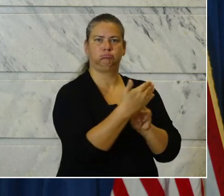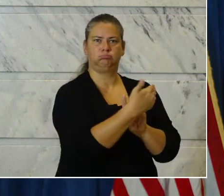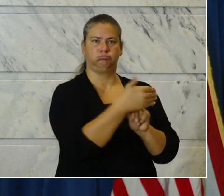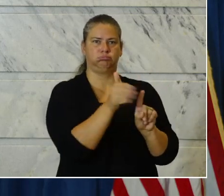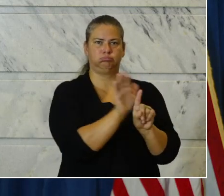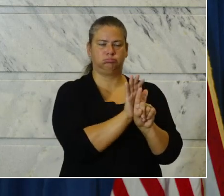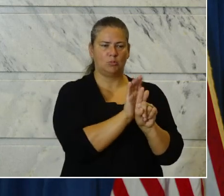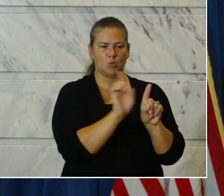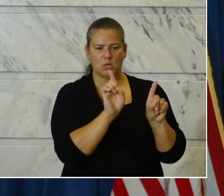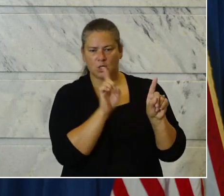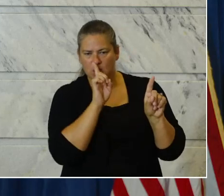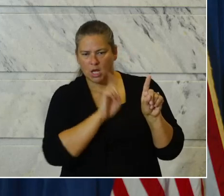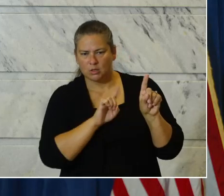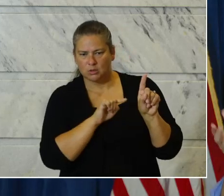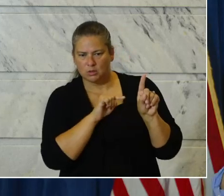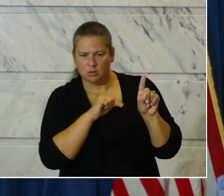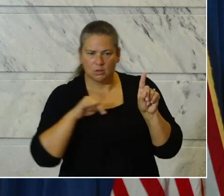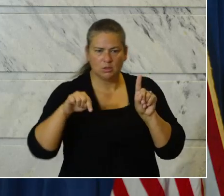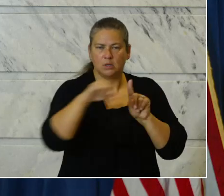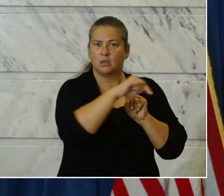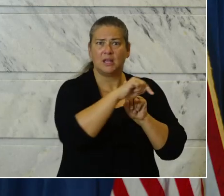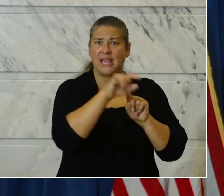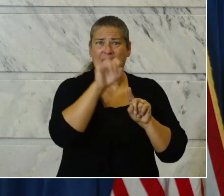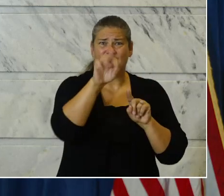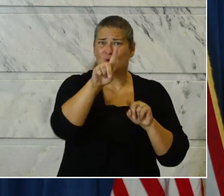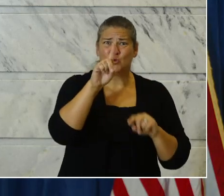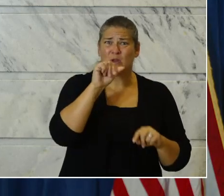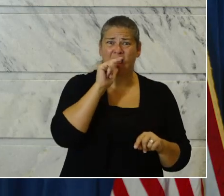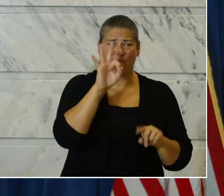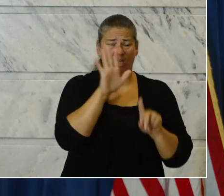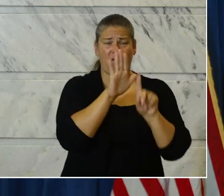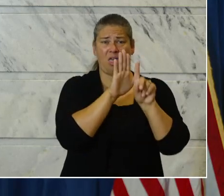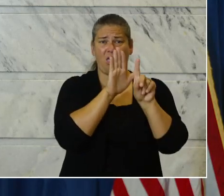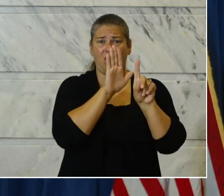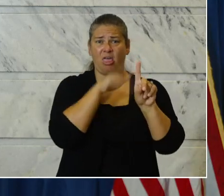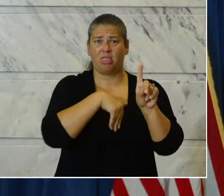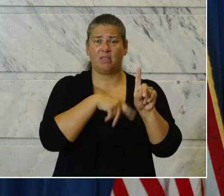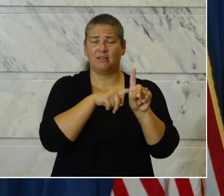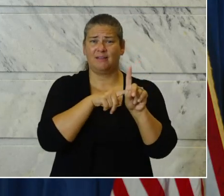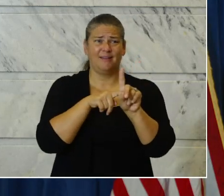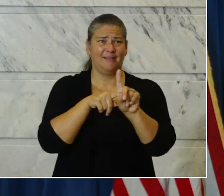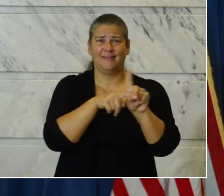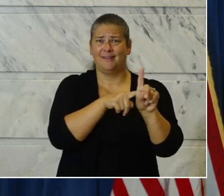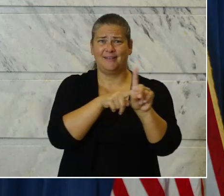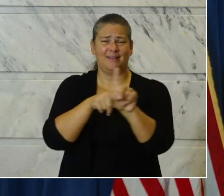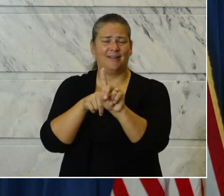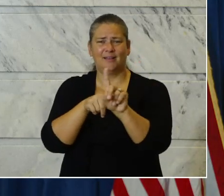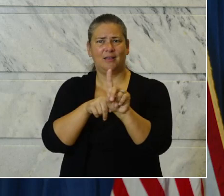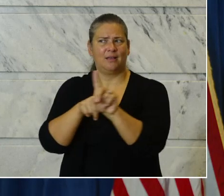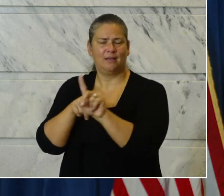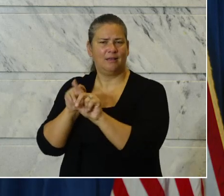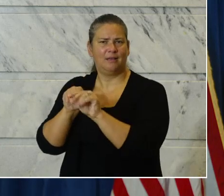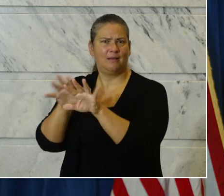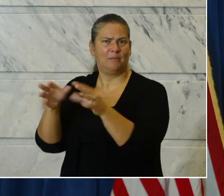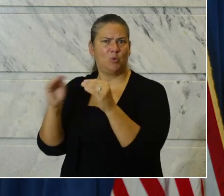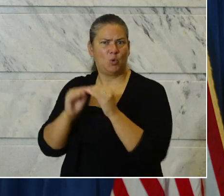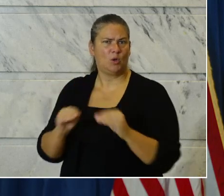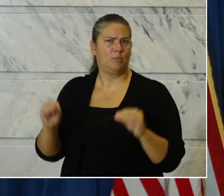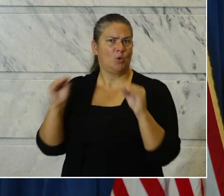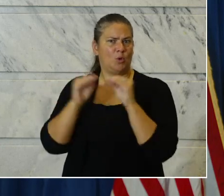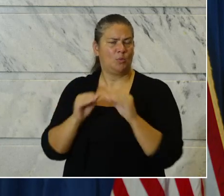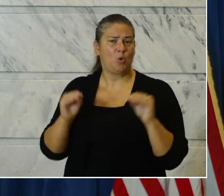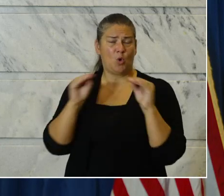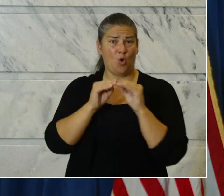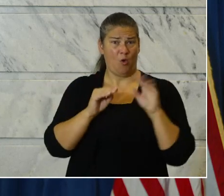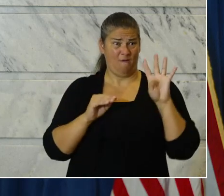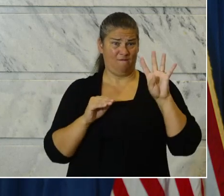don't win against the virus. If 40+% of cases are asymptomatic, then all you'd know are 60% of those people